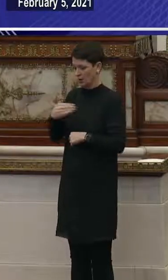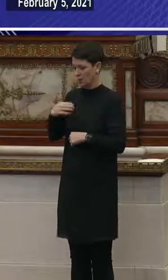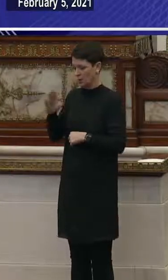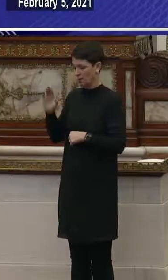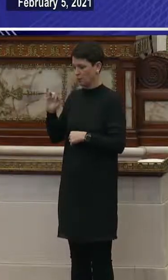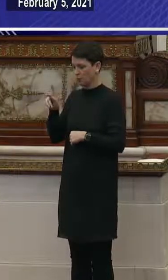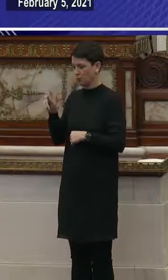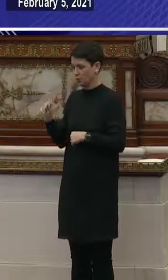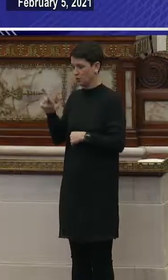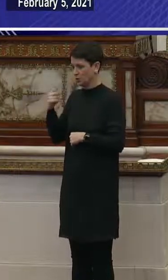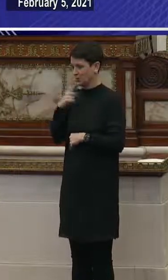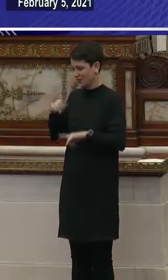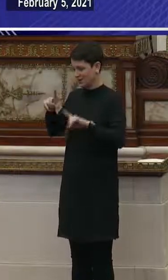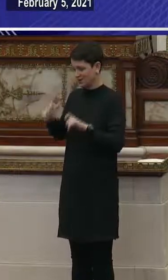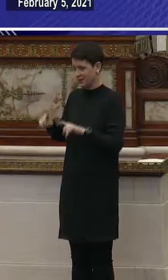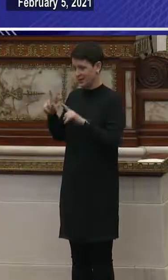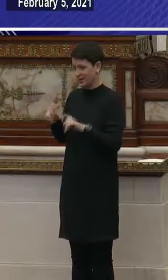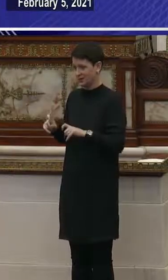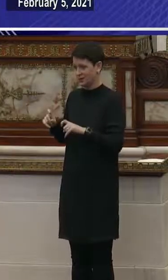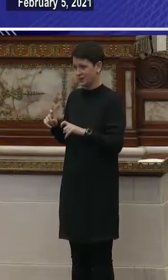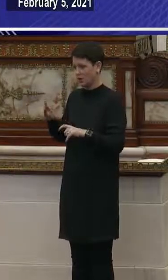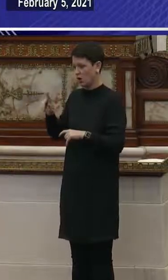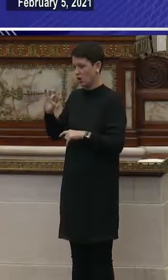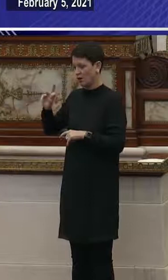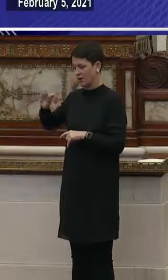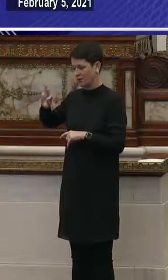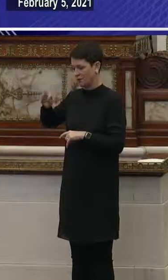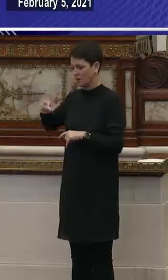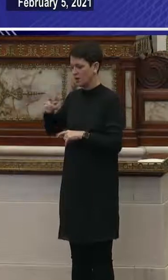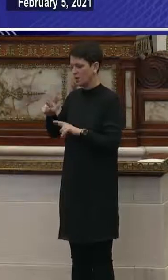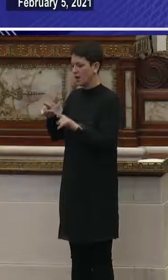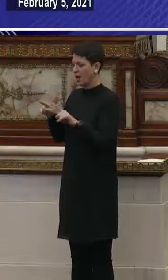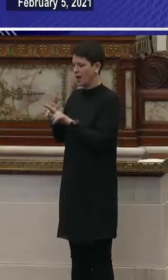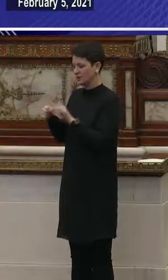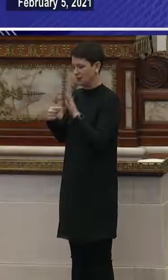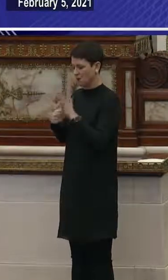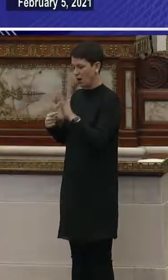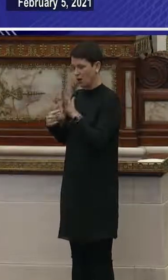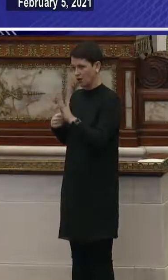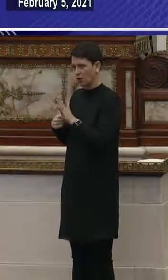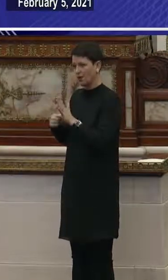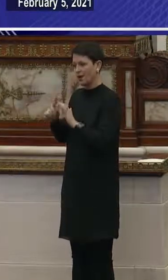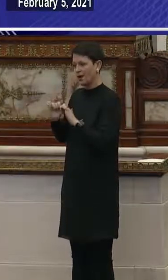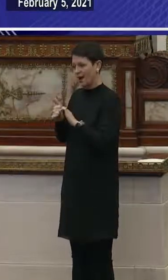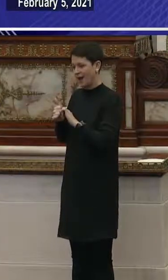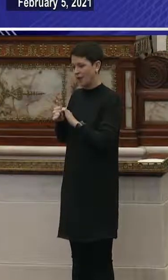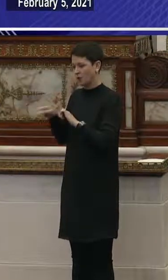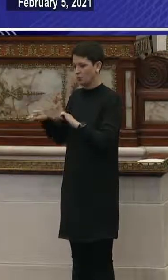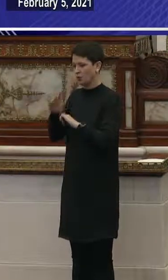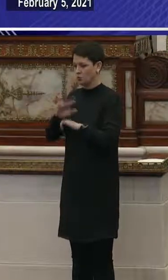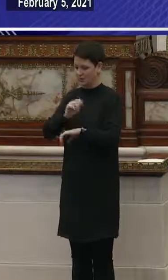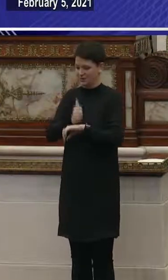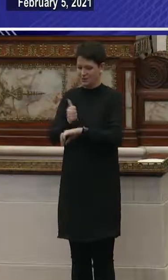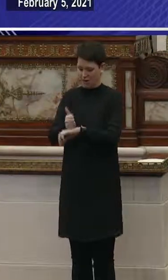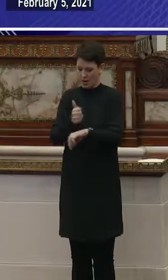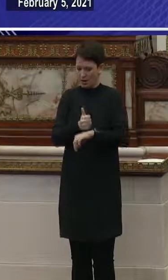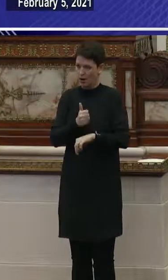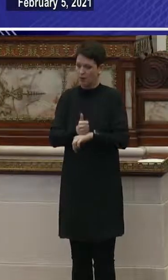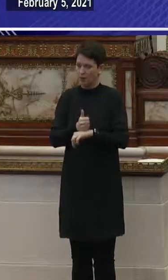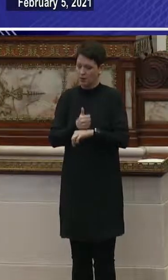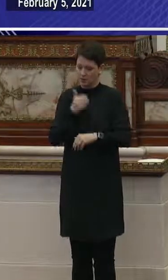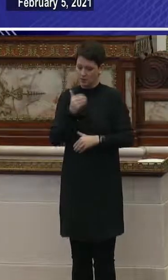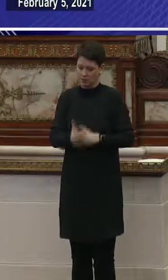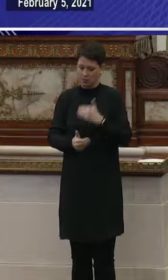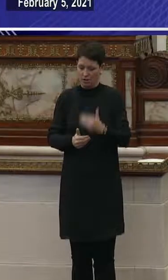you stated how the testing RFPs were used as a model for, how you all would set up the